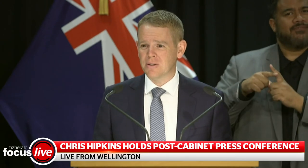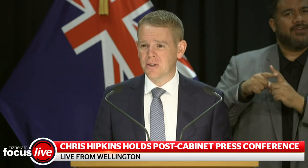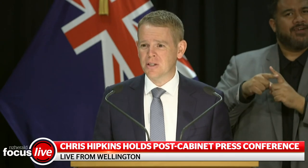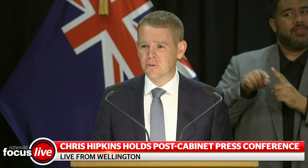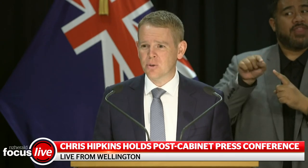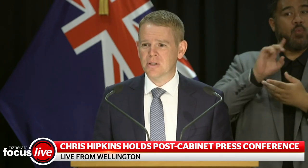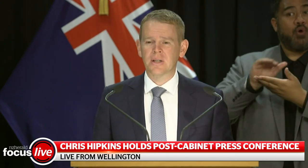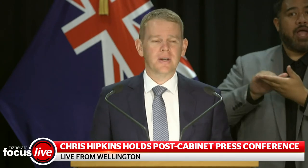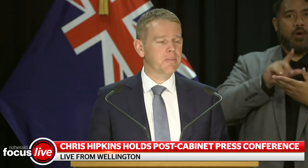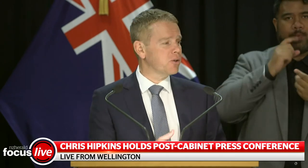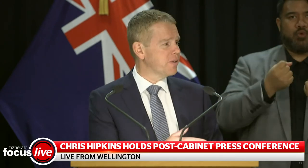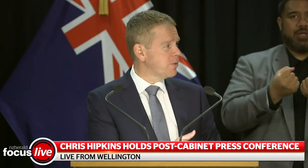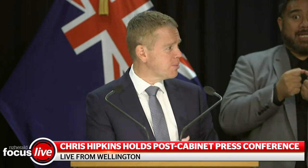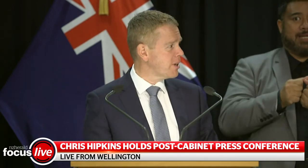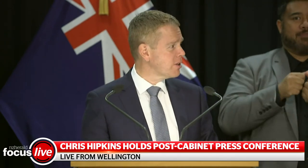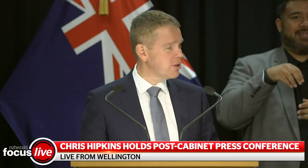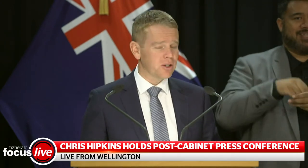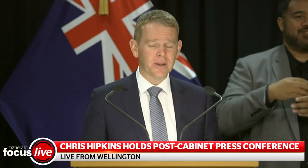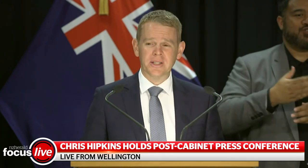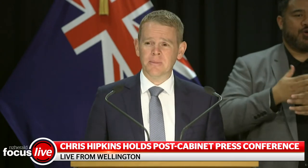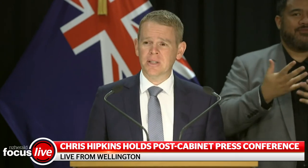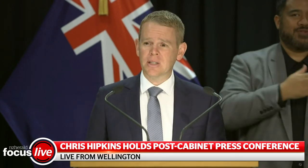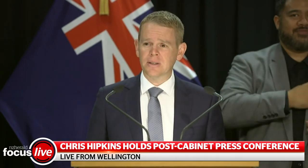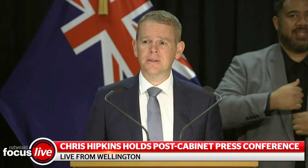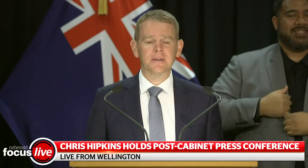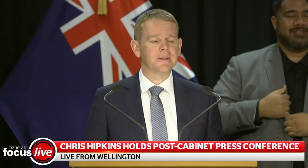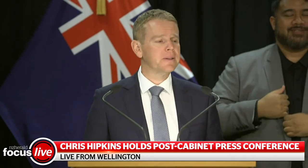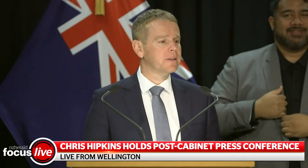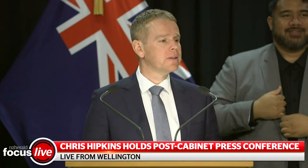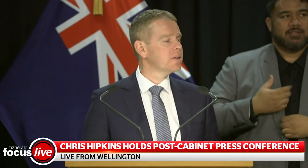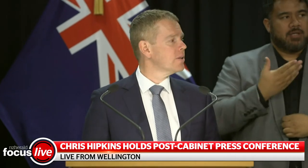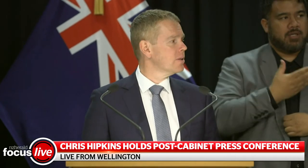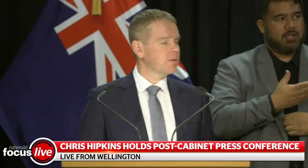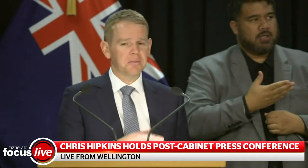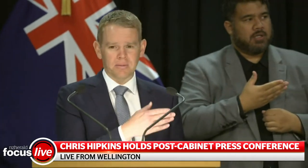people in the Defence Force. But on the first part of the question, I'll hand to the Minister.